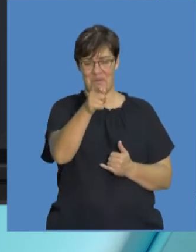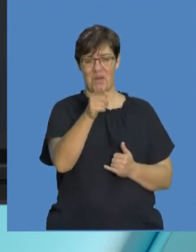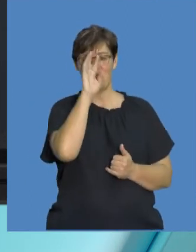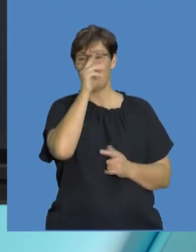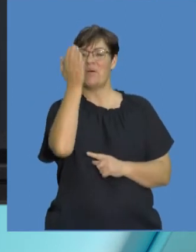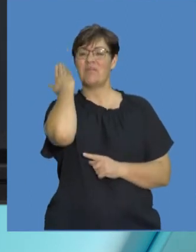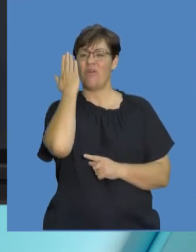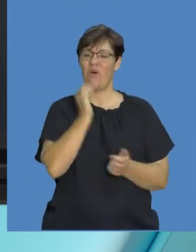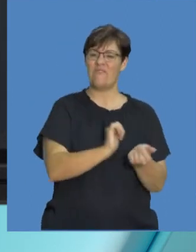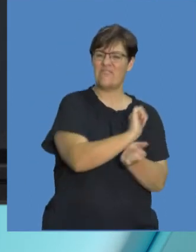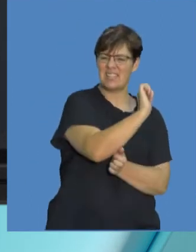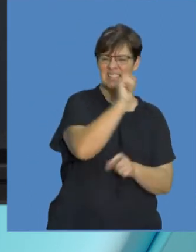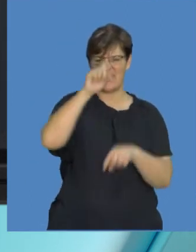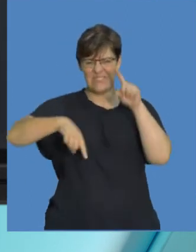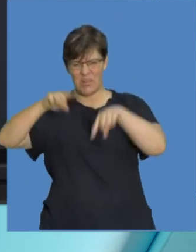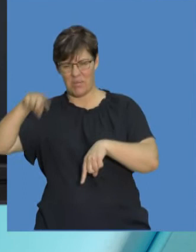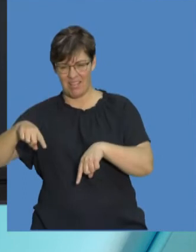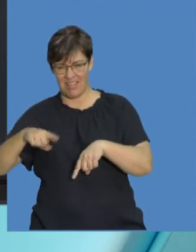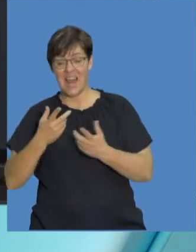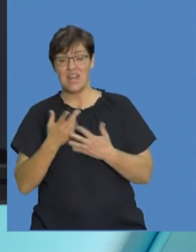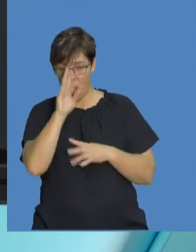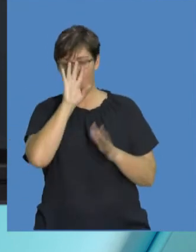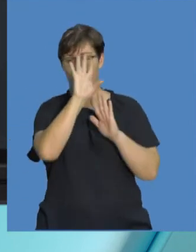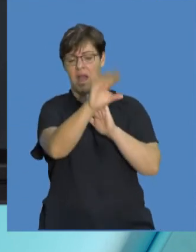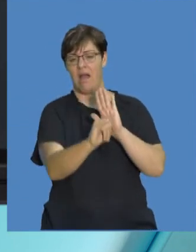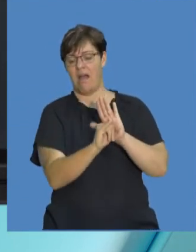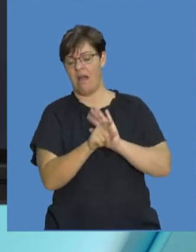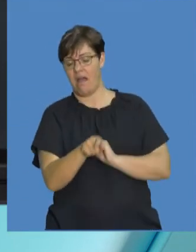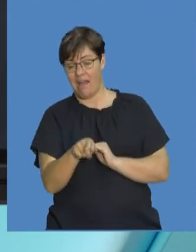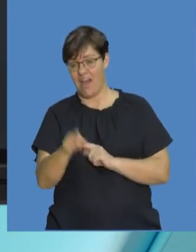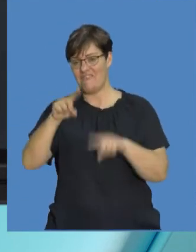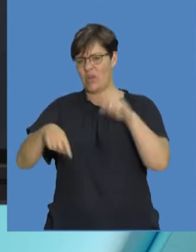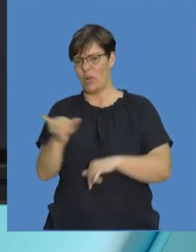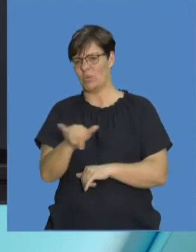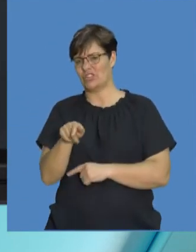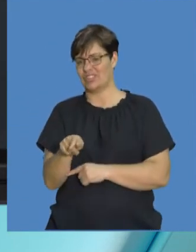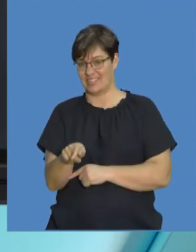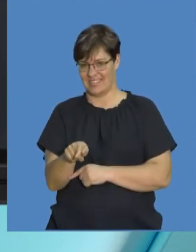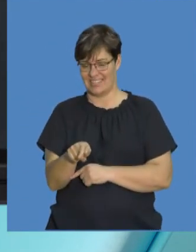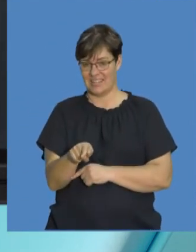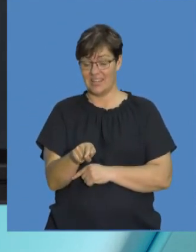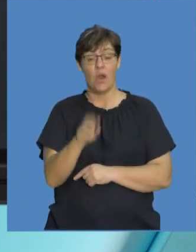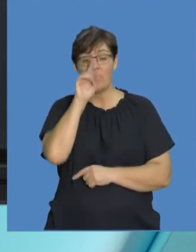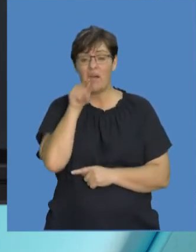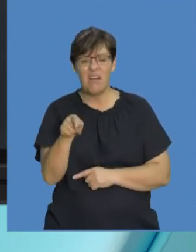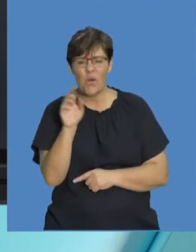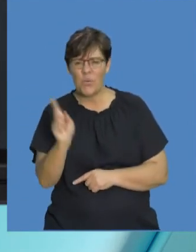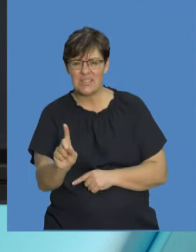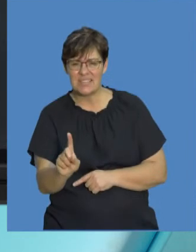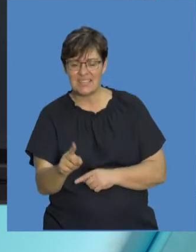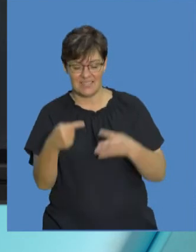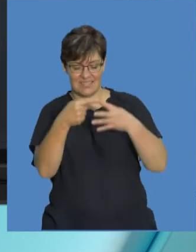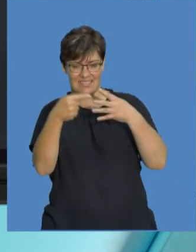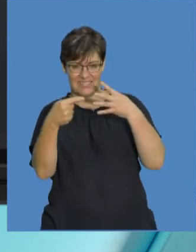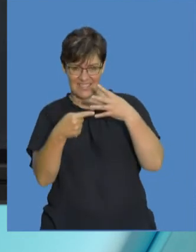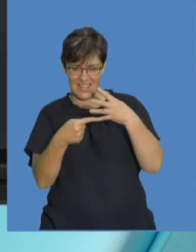where, remember we spoke about fixed and variable? You must now identify which are your variable costs. Remember, my variable costs